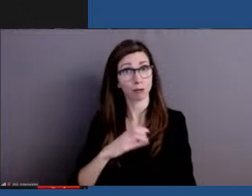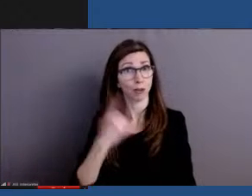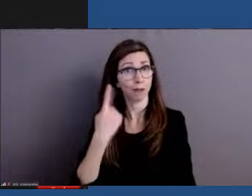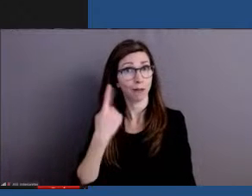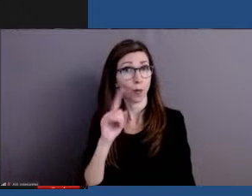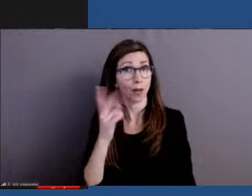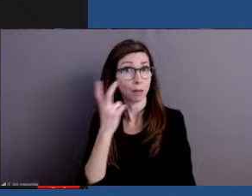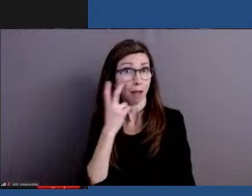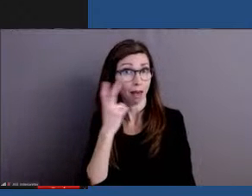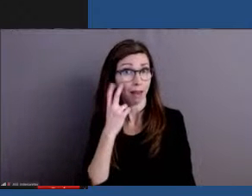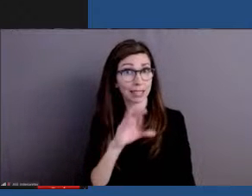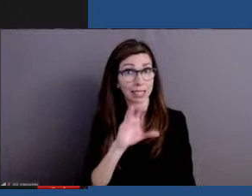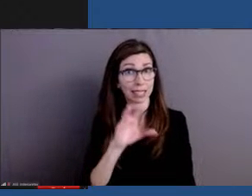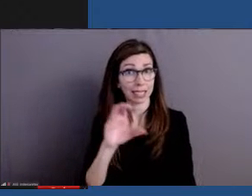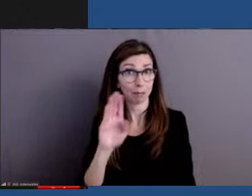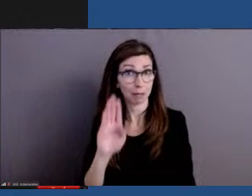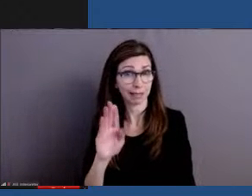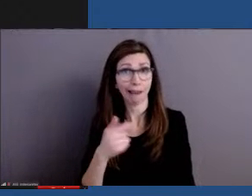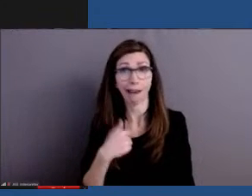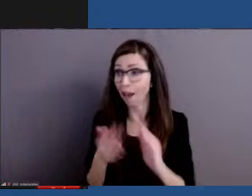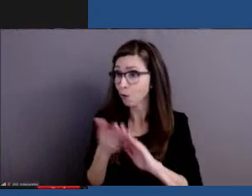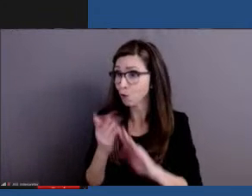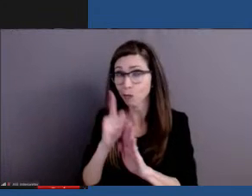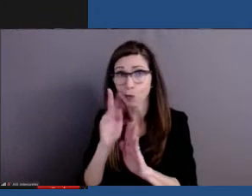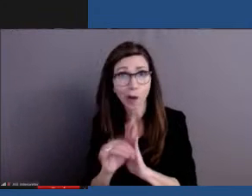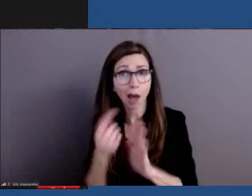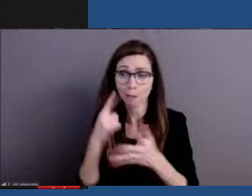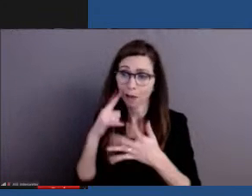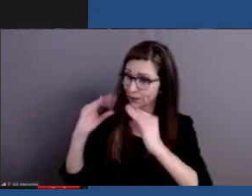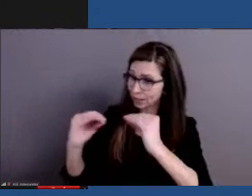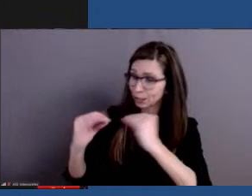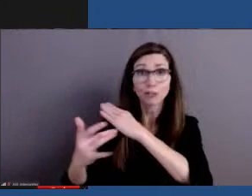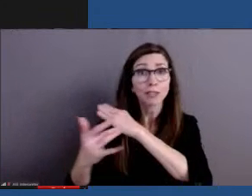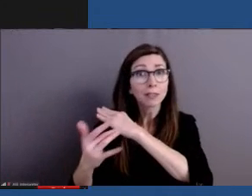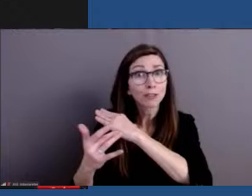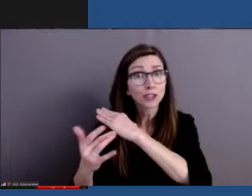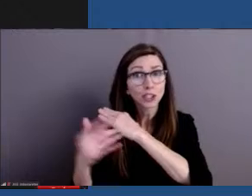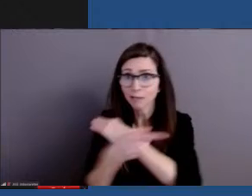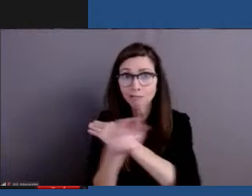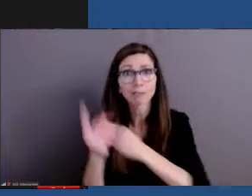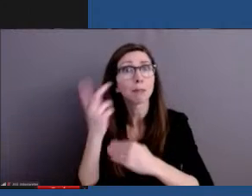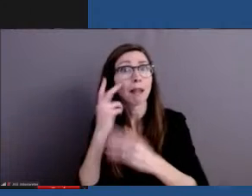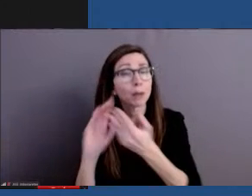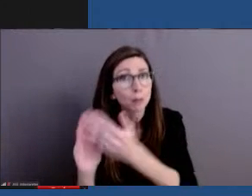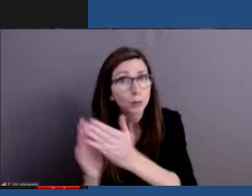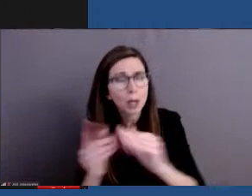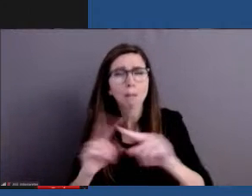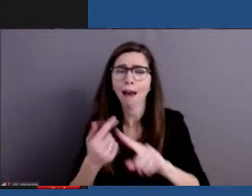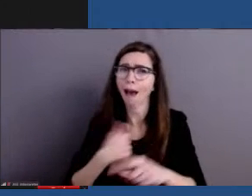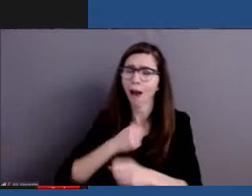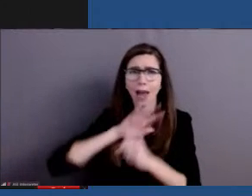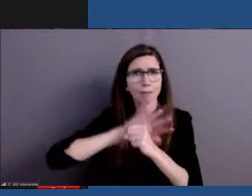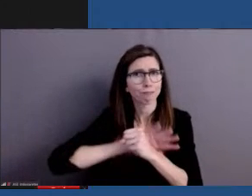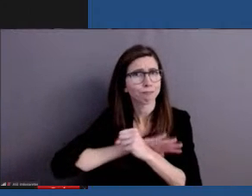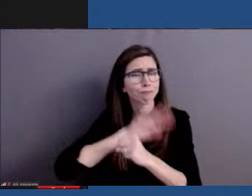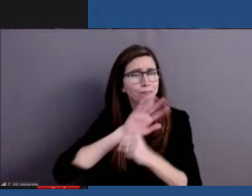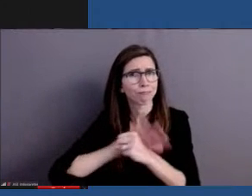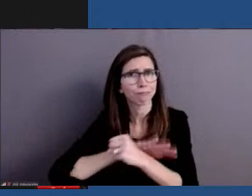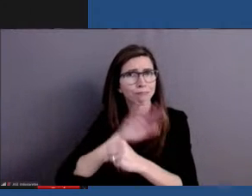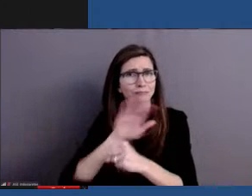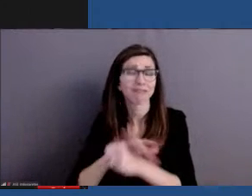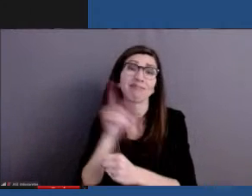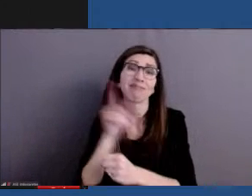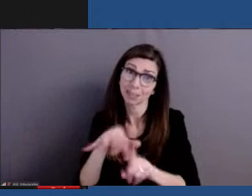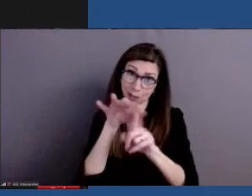run a program teaching blind people technology, but I also do a lot of advocacy, especially local advocacy. And